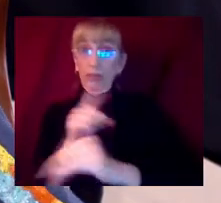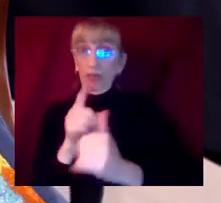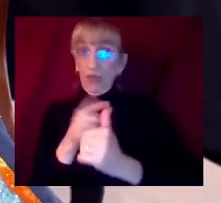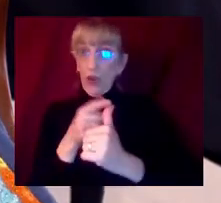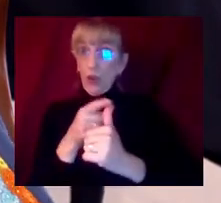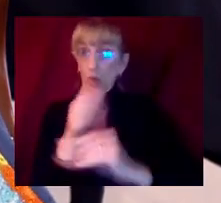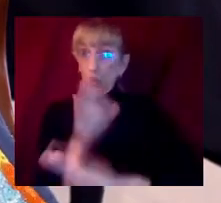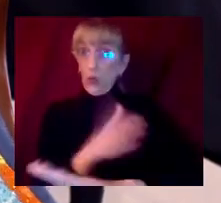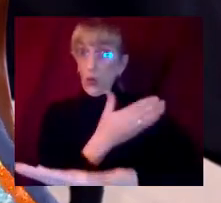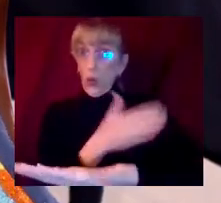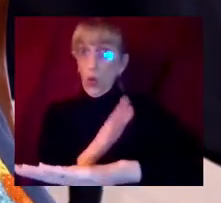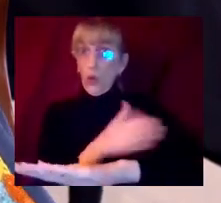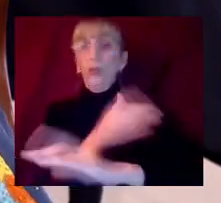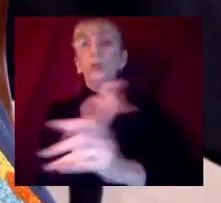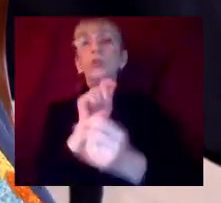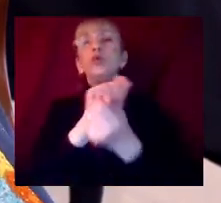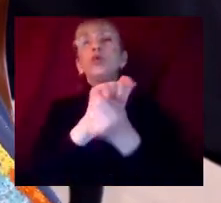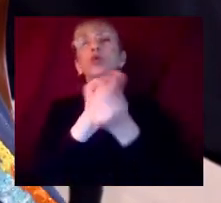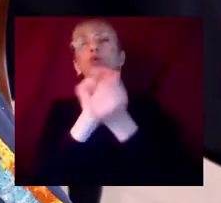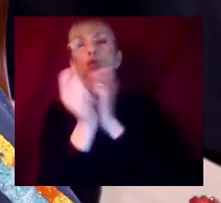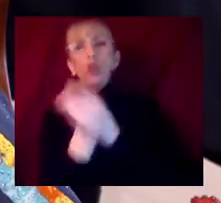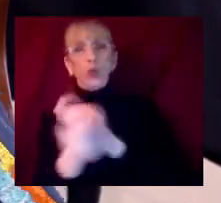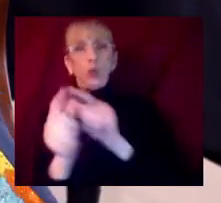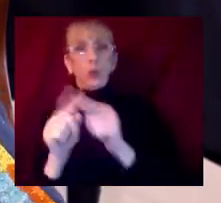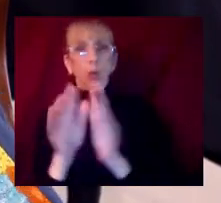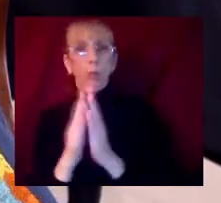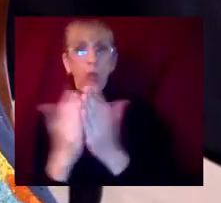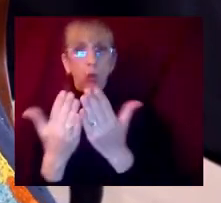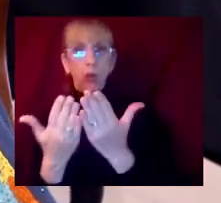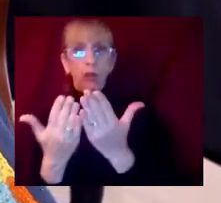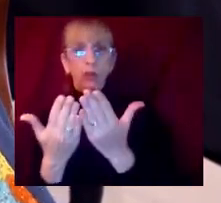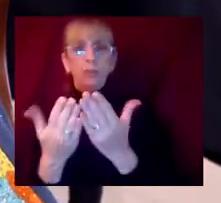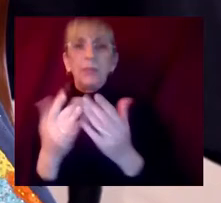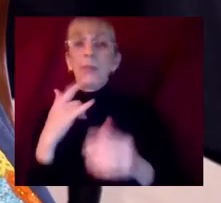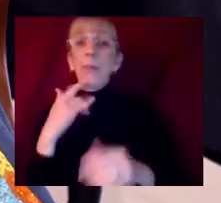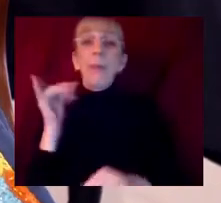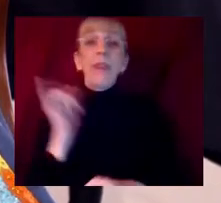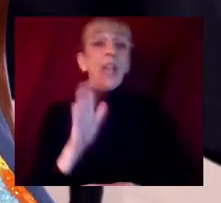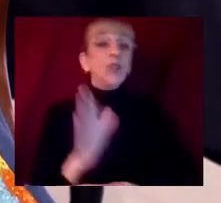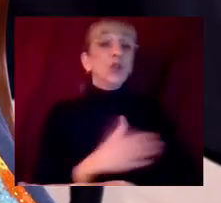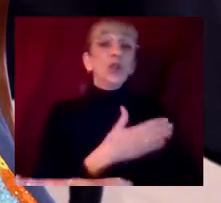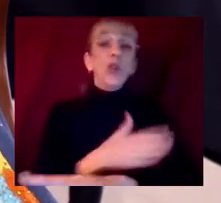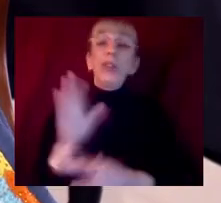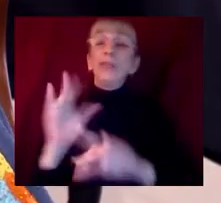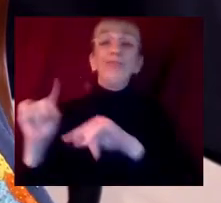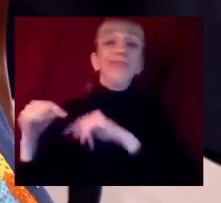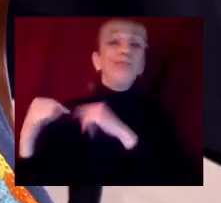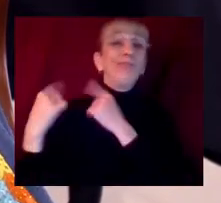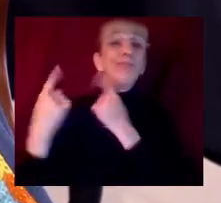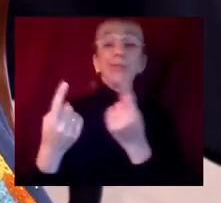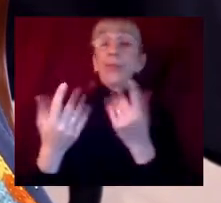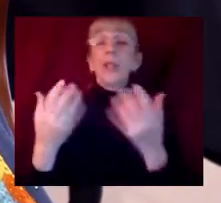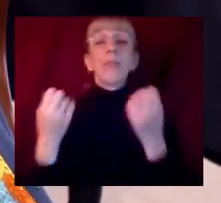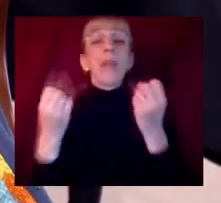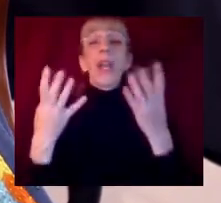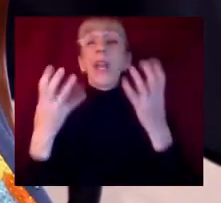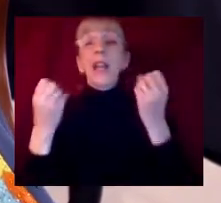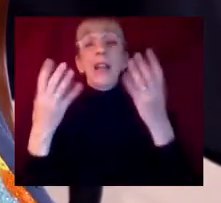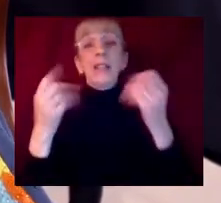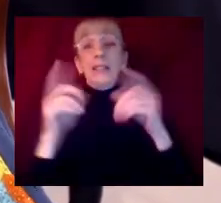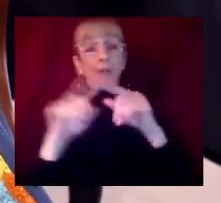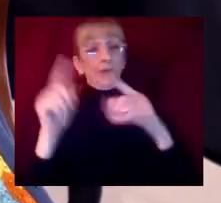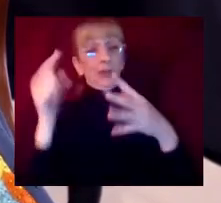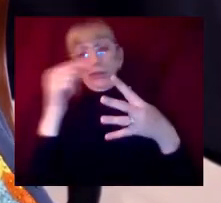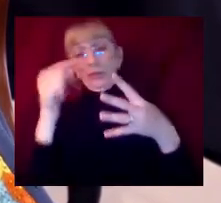song has just had so many lives. It's like a cat, you know. It's had at least 9 lives. But it's a